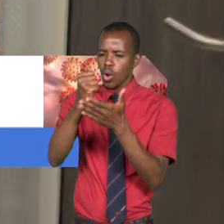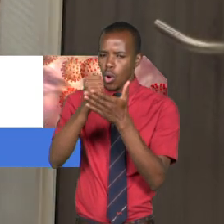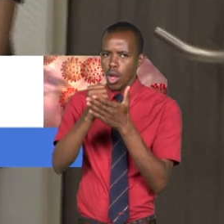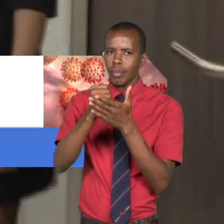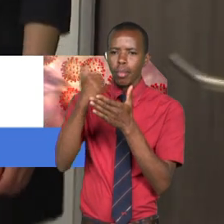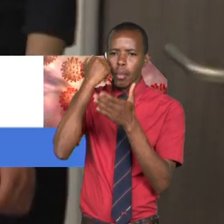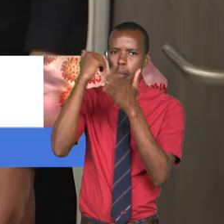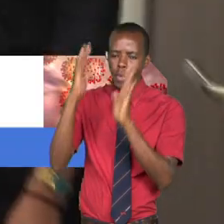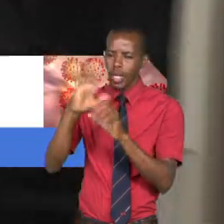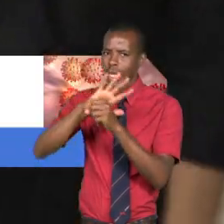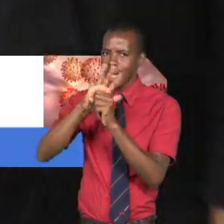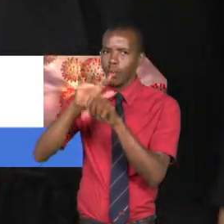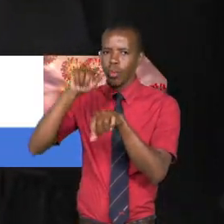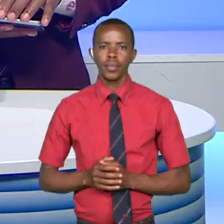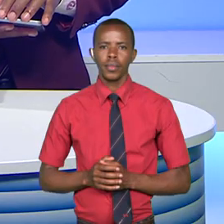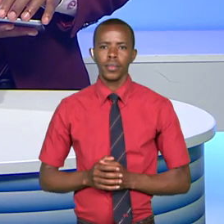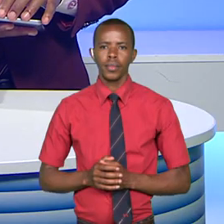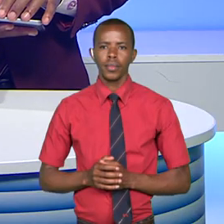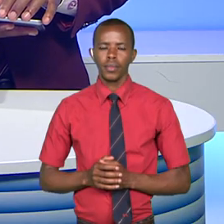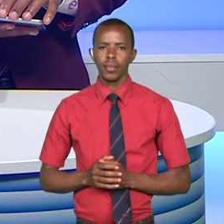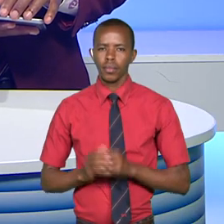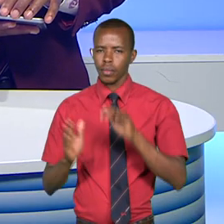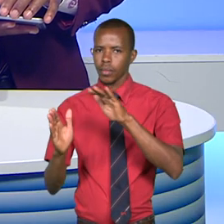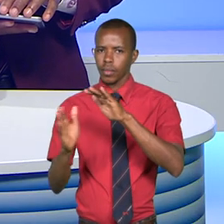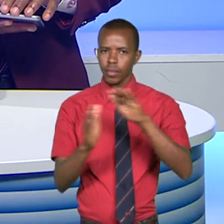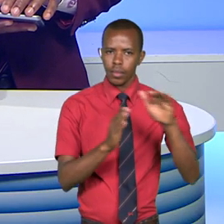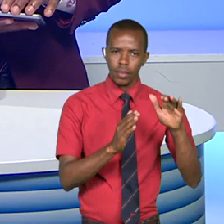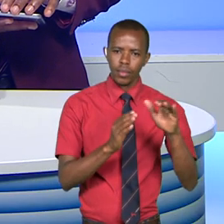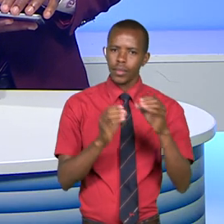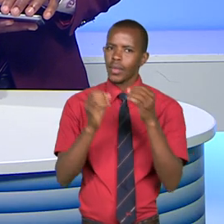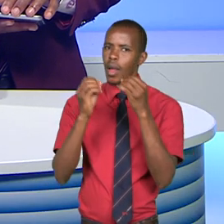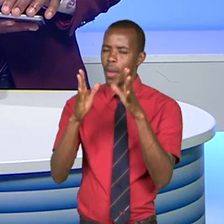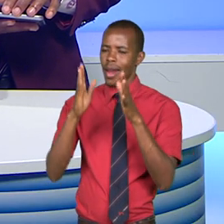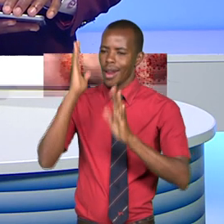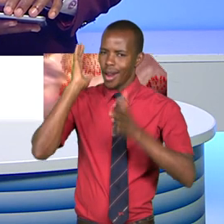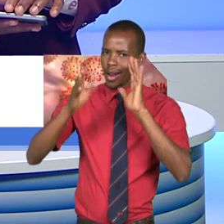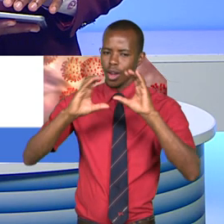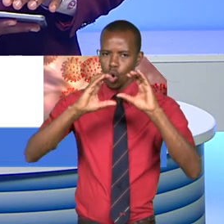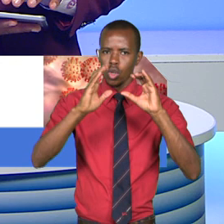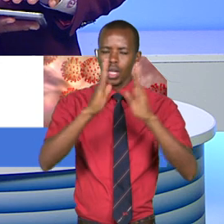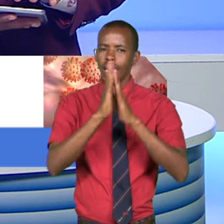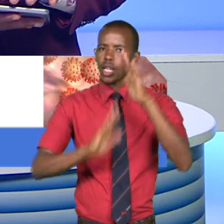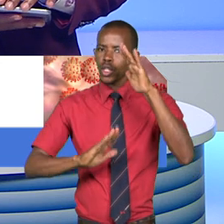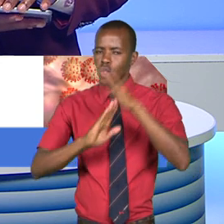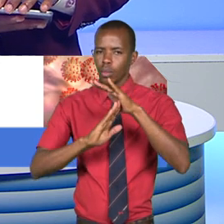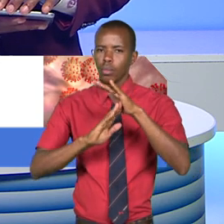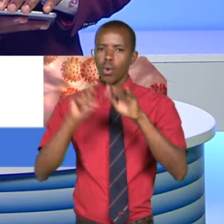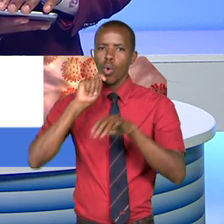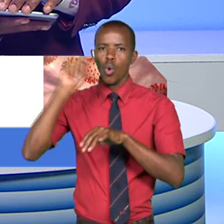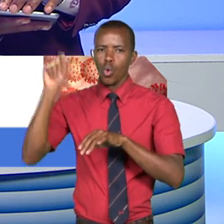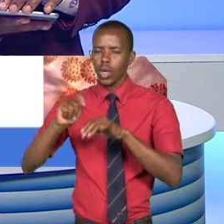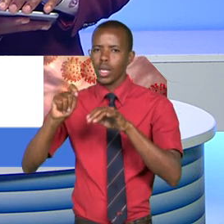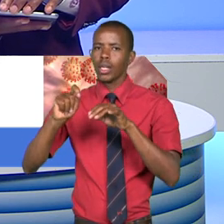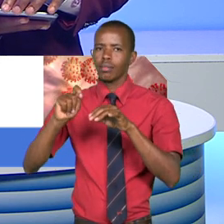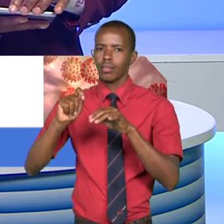of COVID lockdowns. About a dozen Ukrainian athletes, coaches and senior Ukrainian Olympic staff have